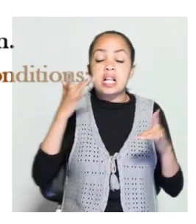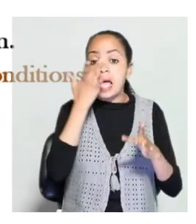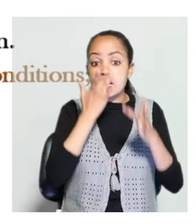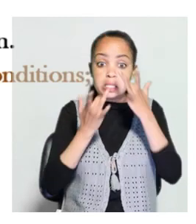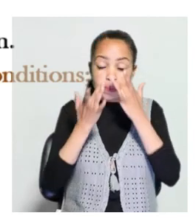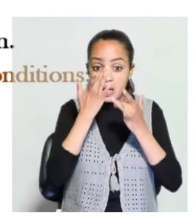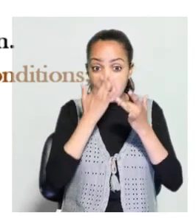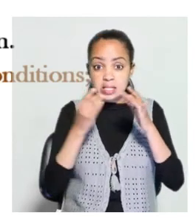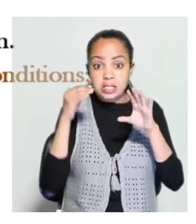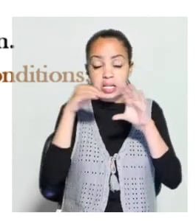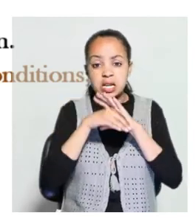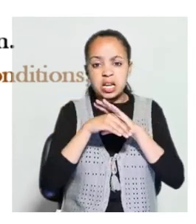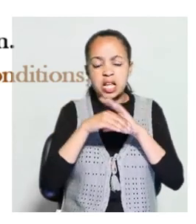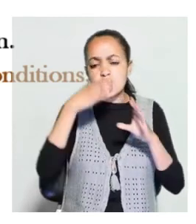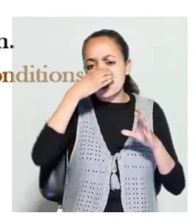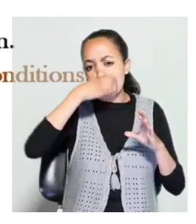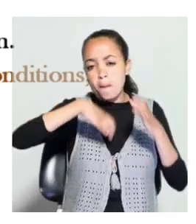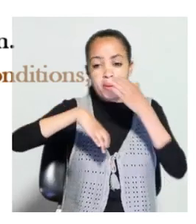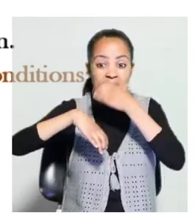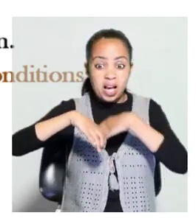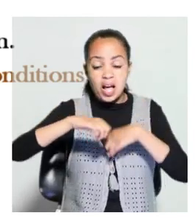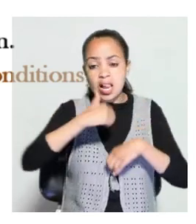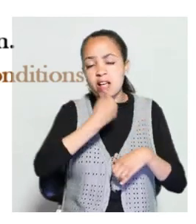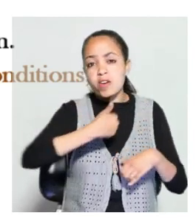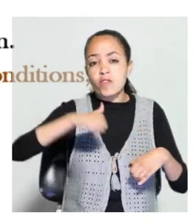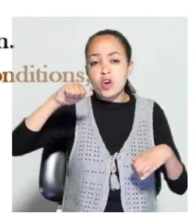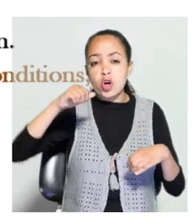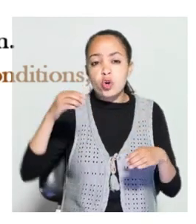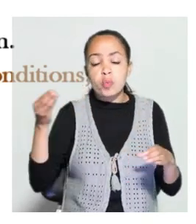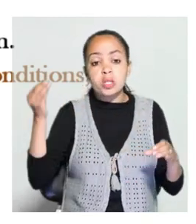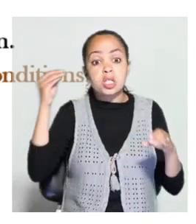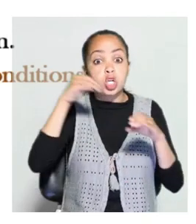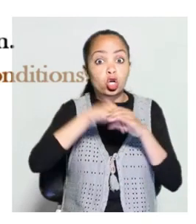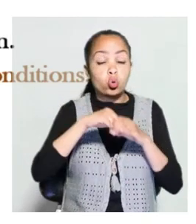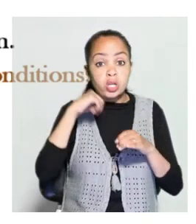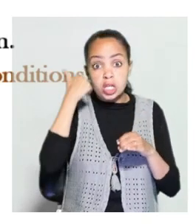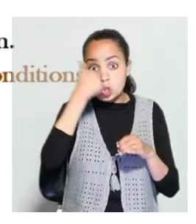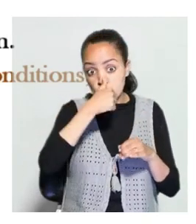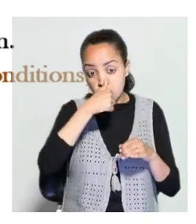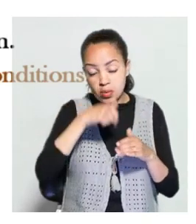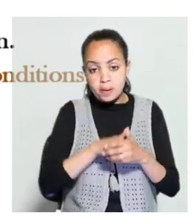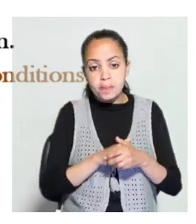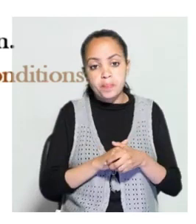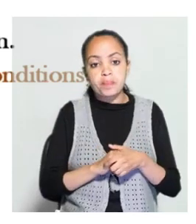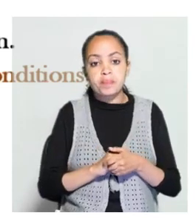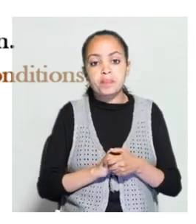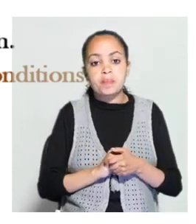experienced in tropical environment, including Ethiopia.